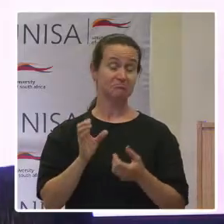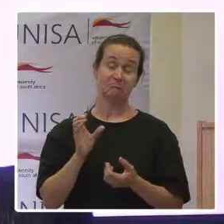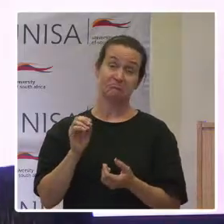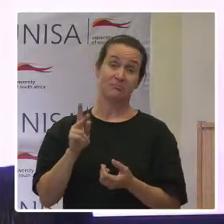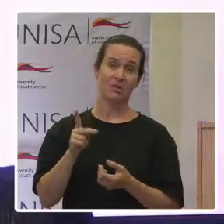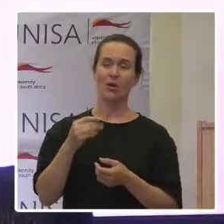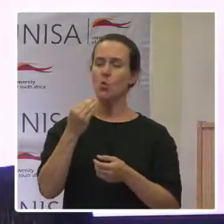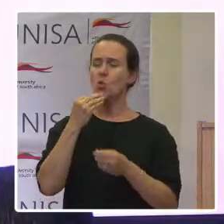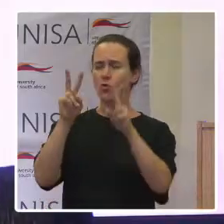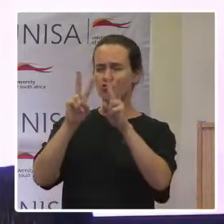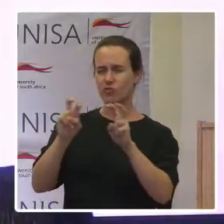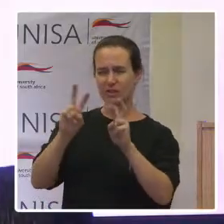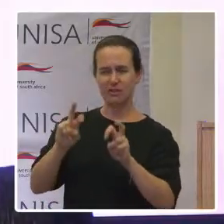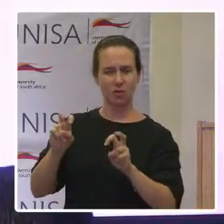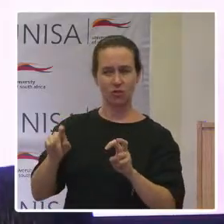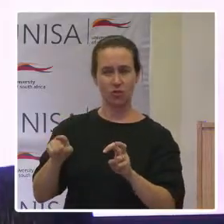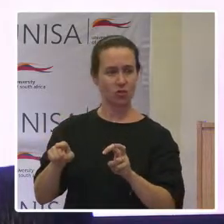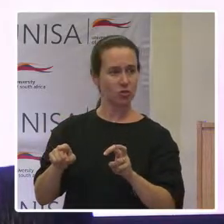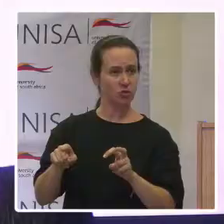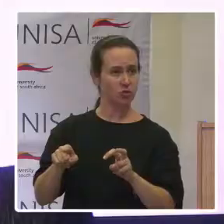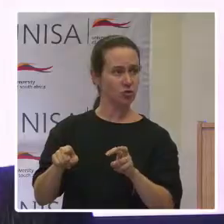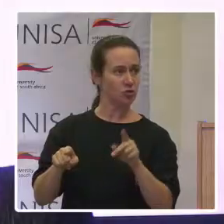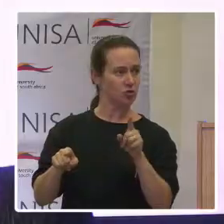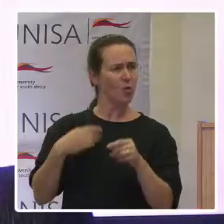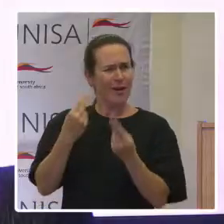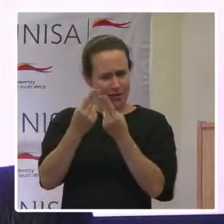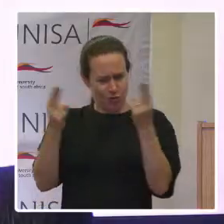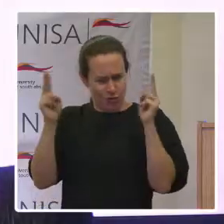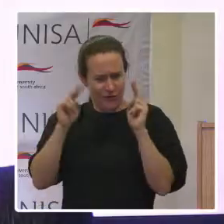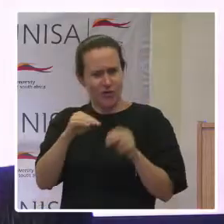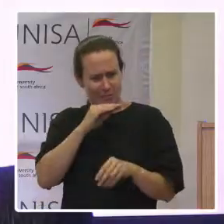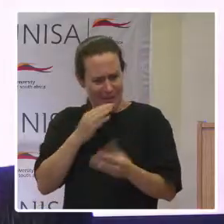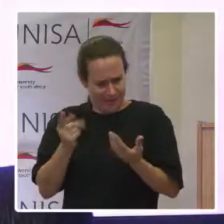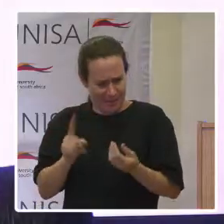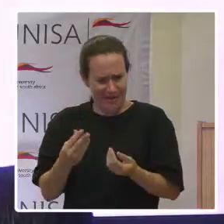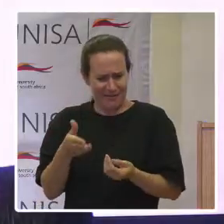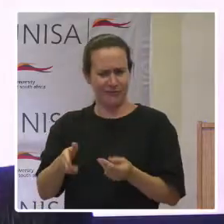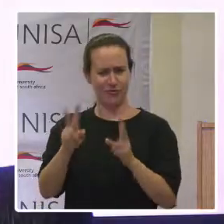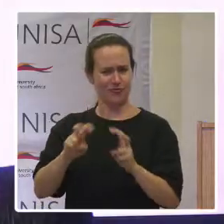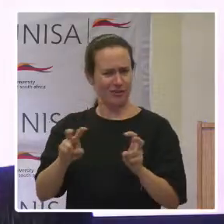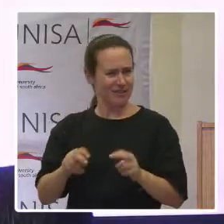Okay, researchers? We're at a university institution, come on.